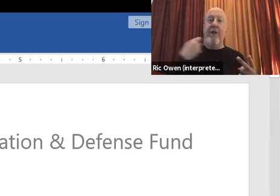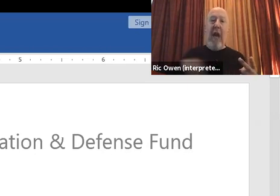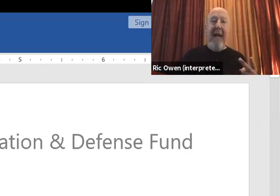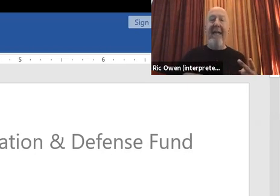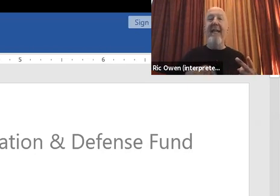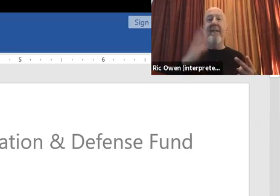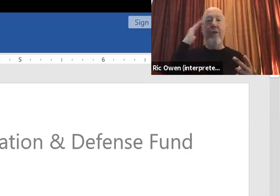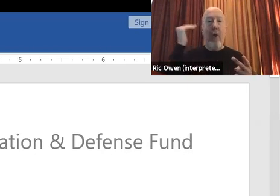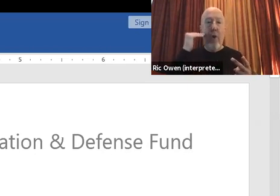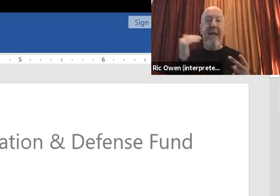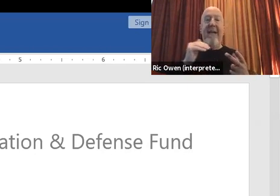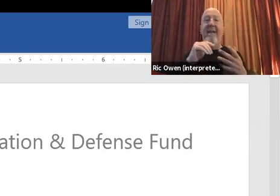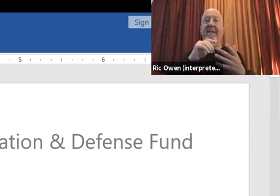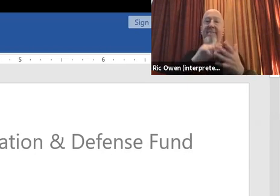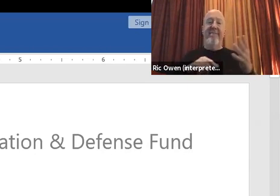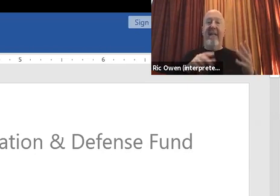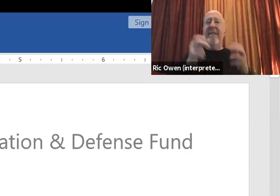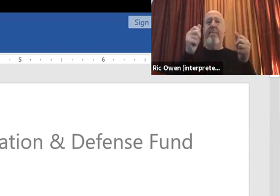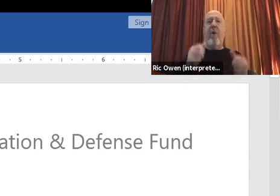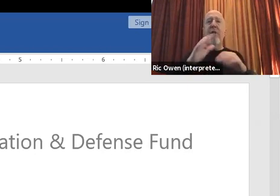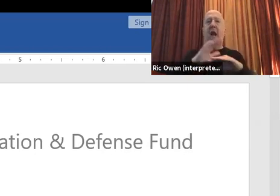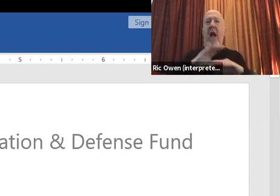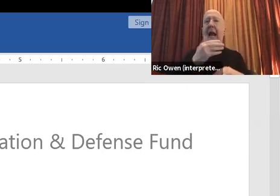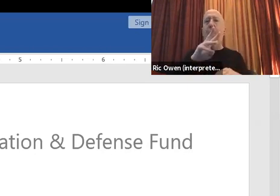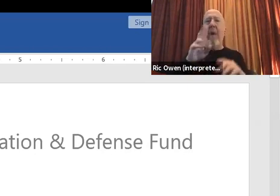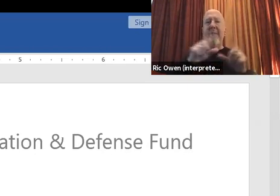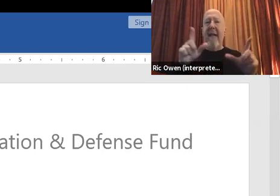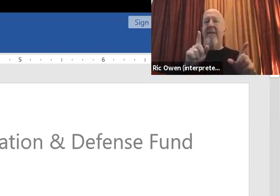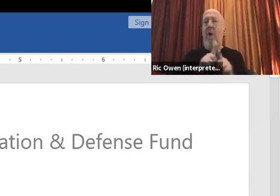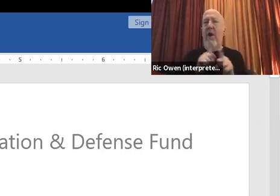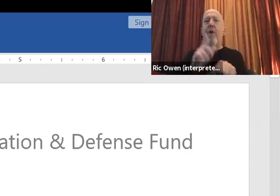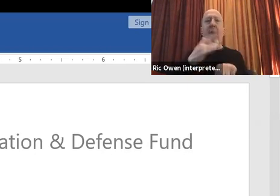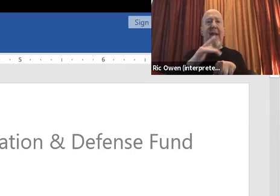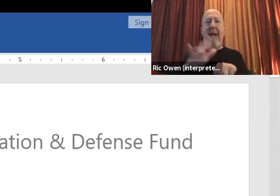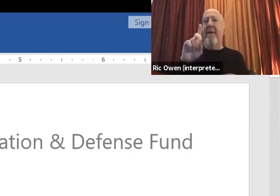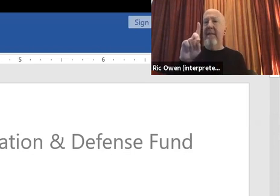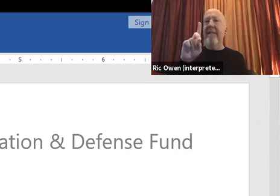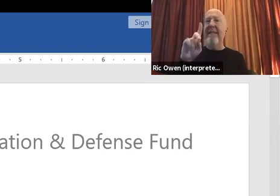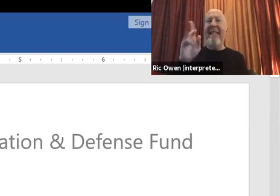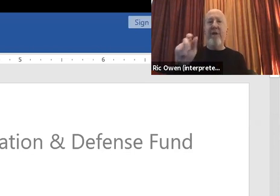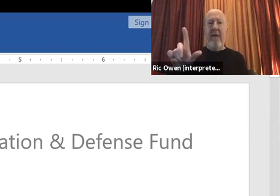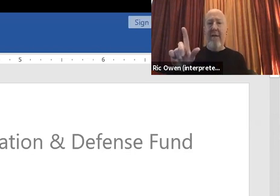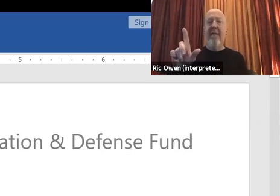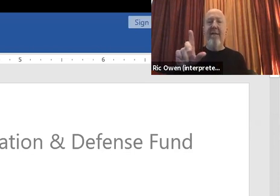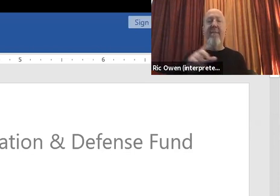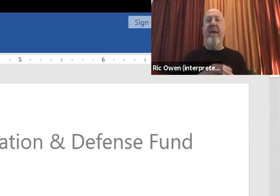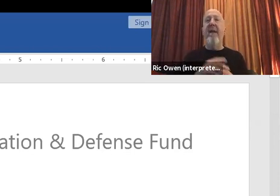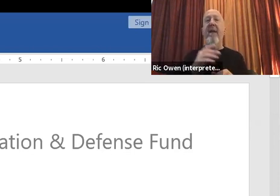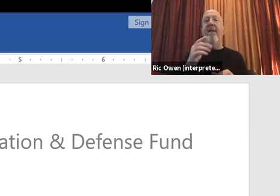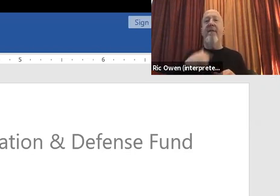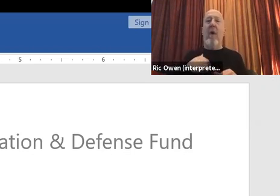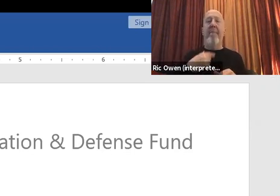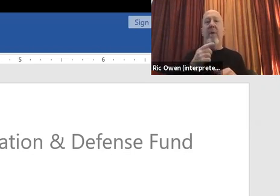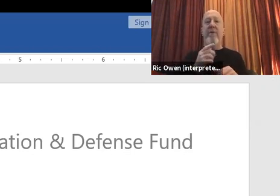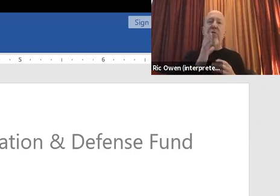our website, so it's available in a digital format. And so I'm going to stop